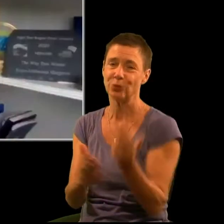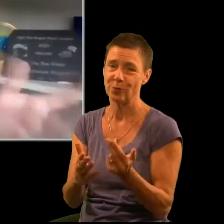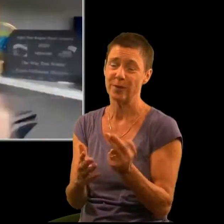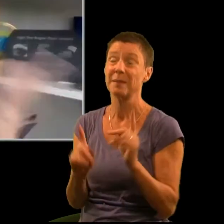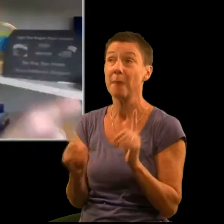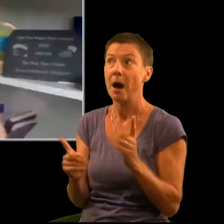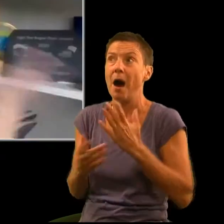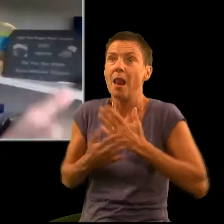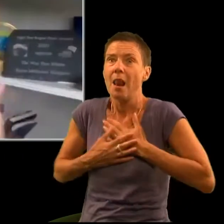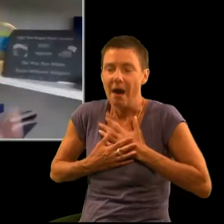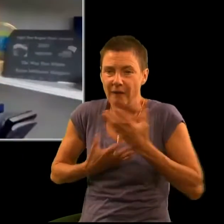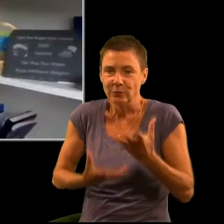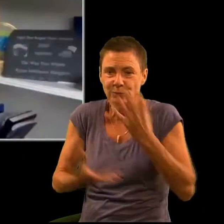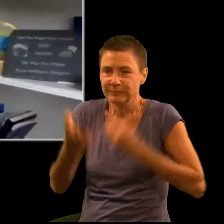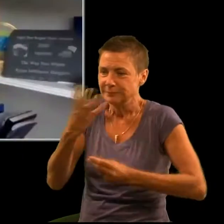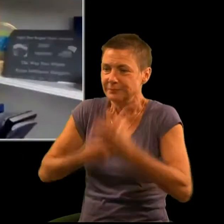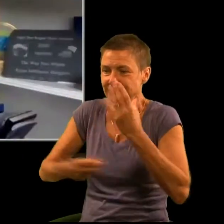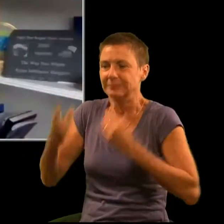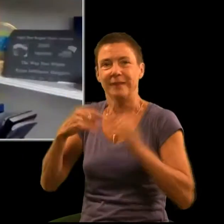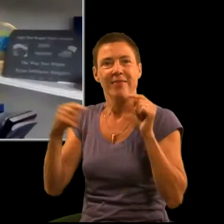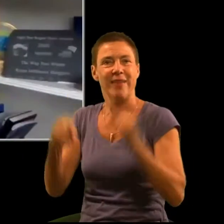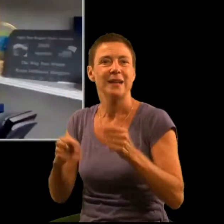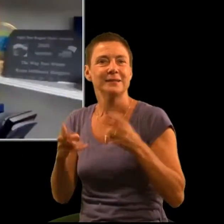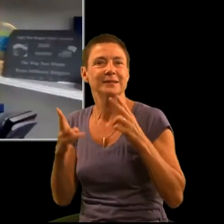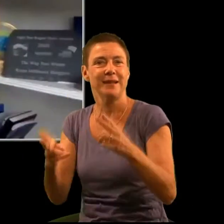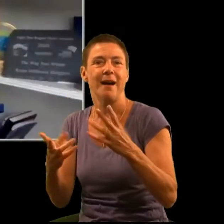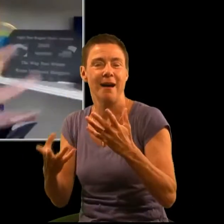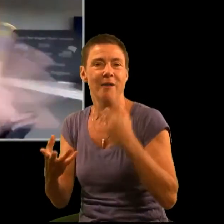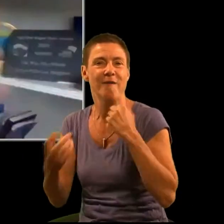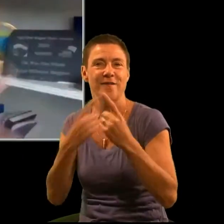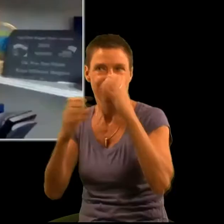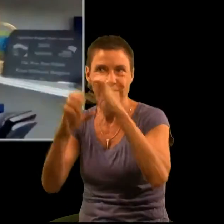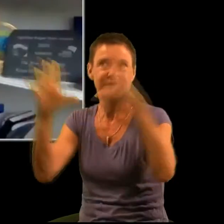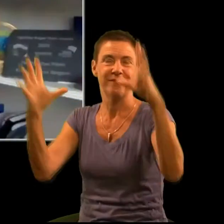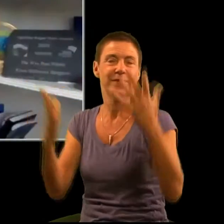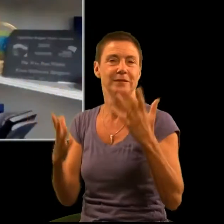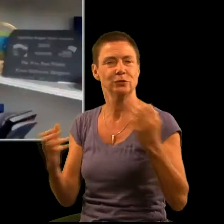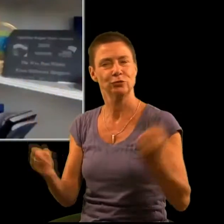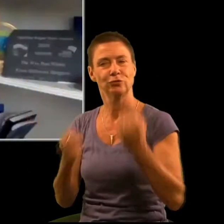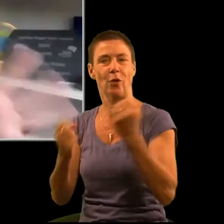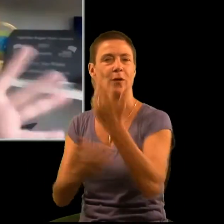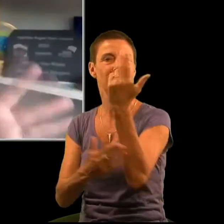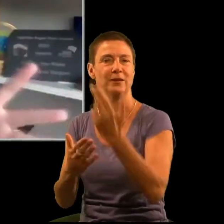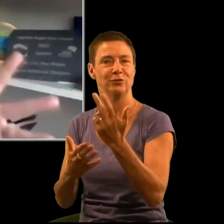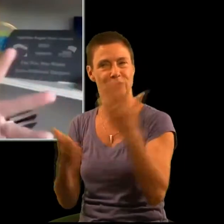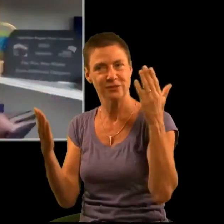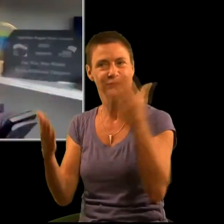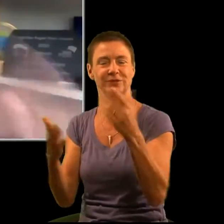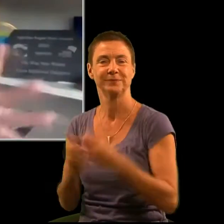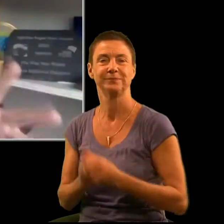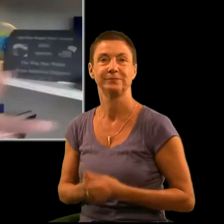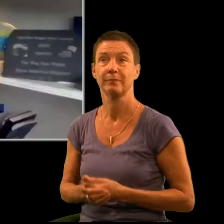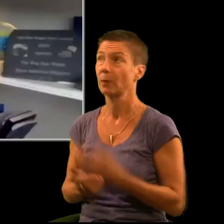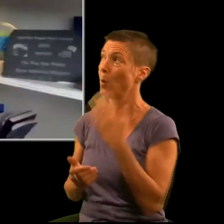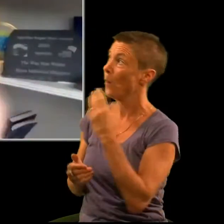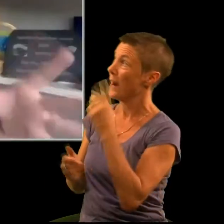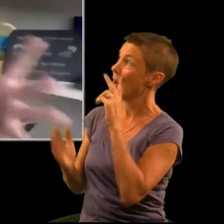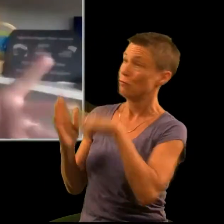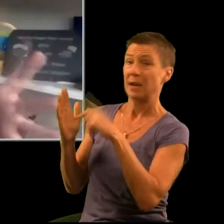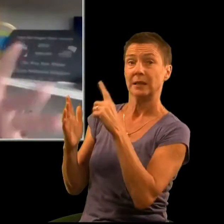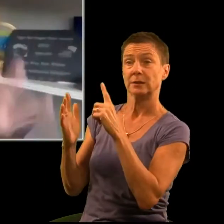love consuming that type of media still, and highly illustrated works. And I definitely, when I read Eoin's